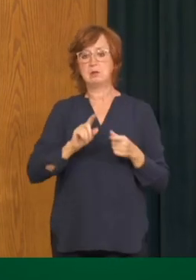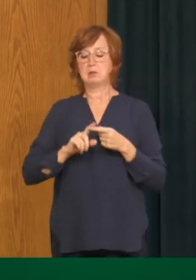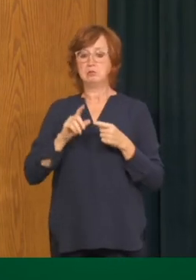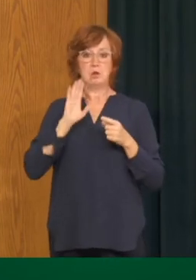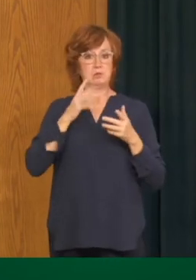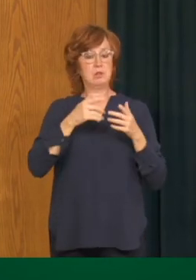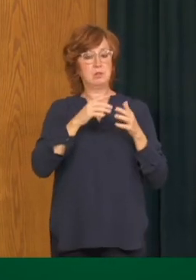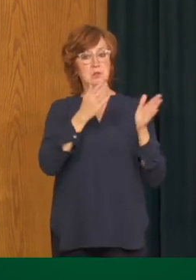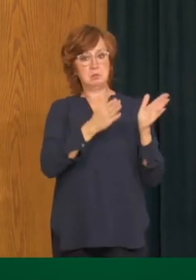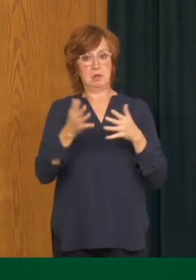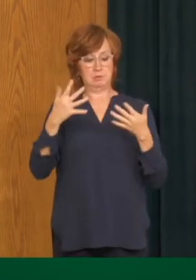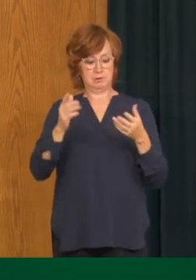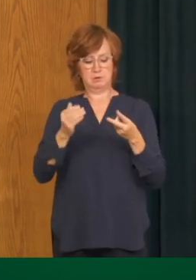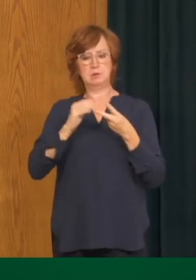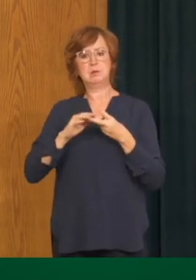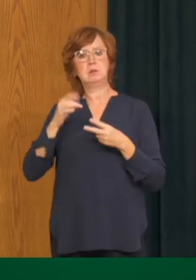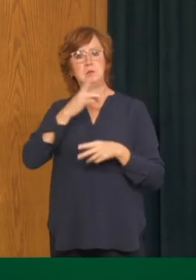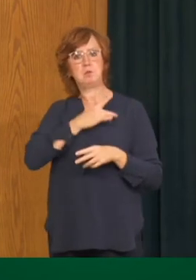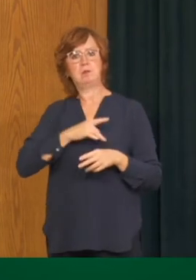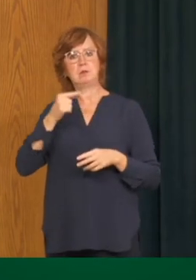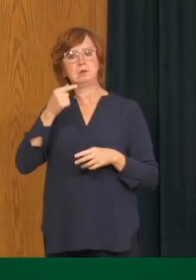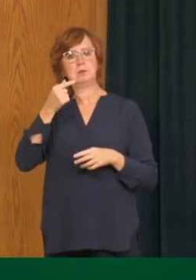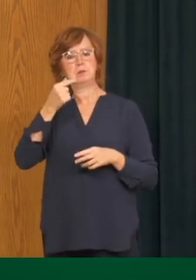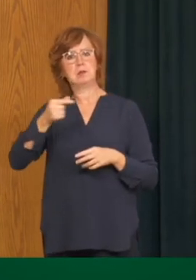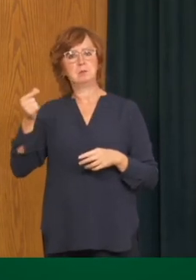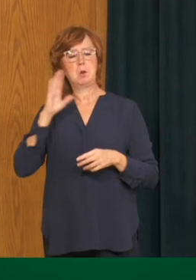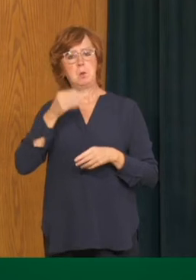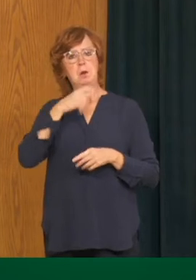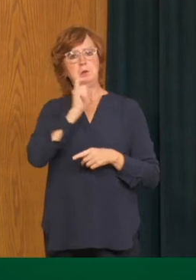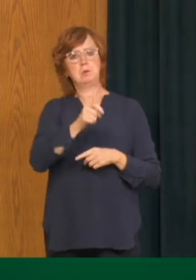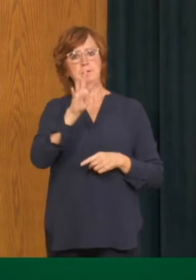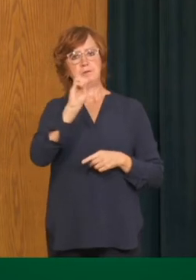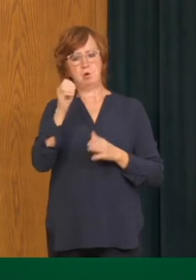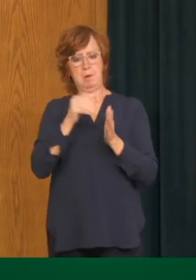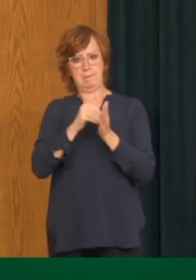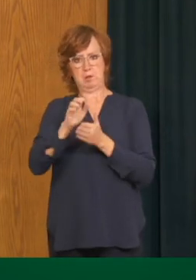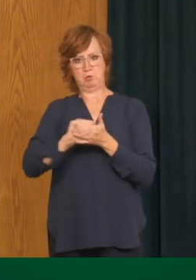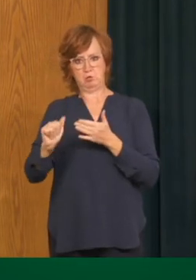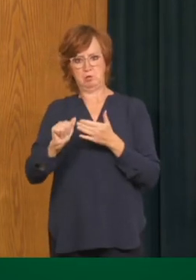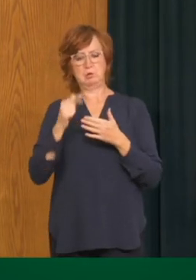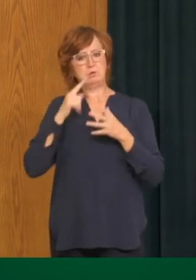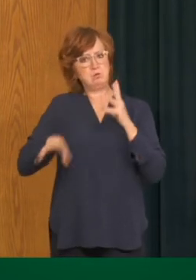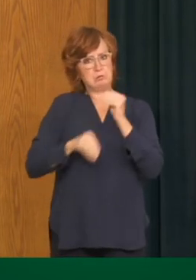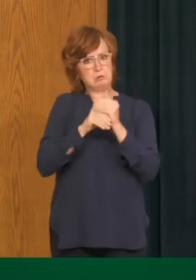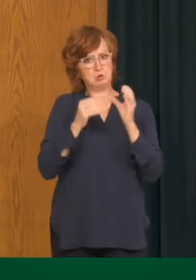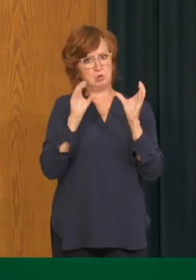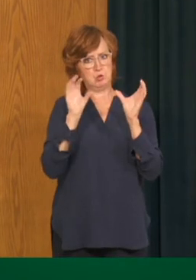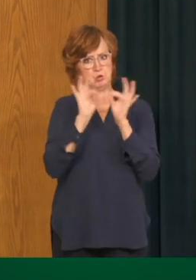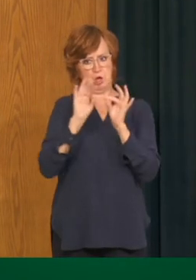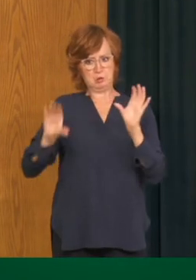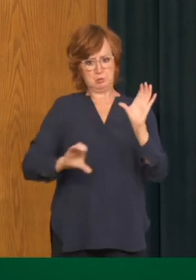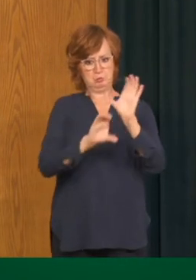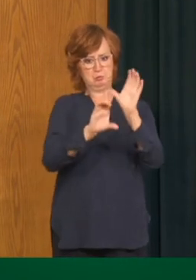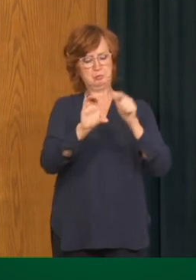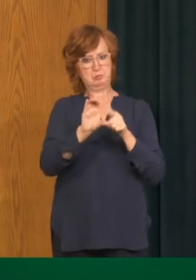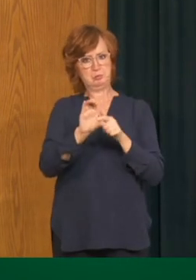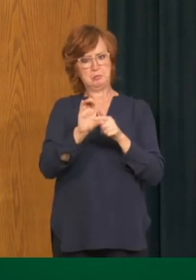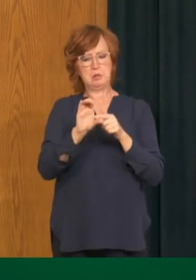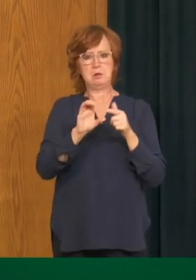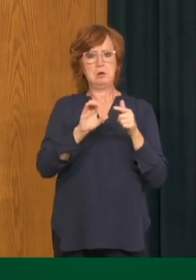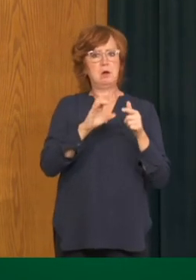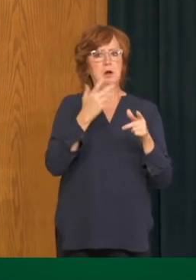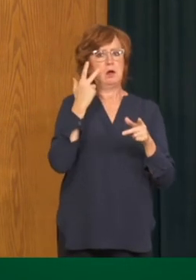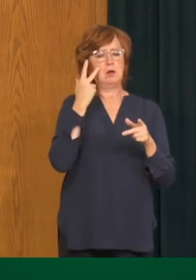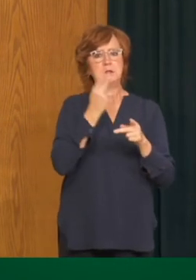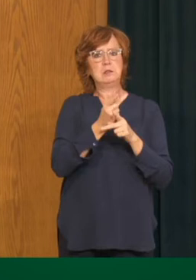million from the COVID Contingency Fund for additional costs related to ensuring the safety of our students and staff